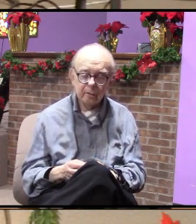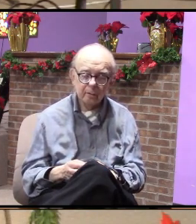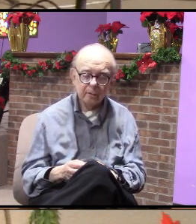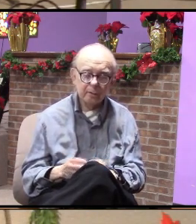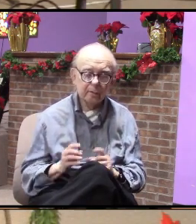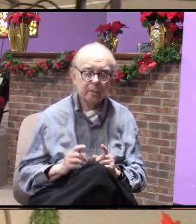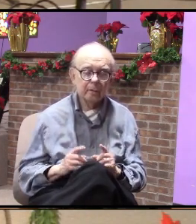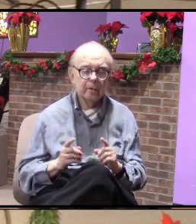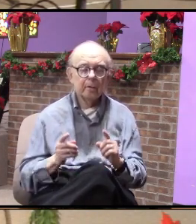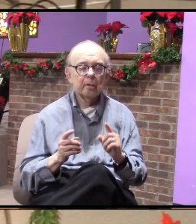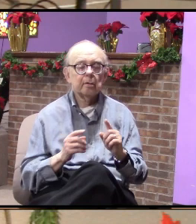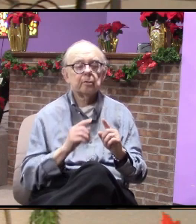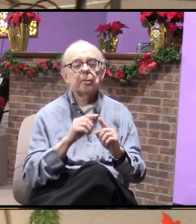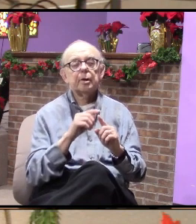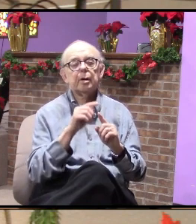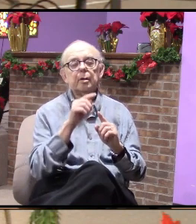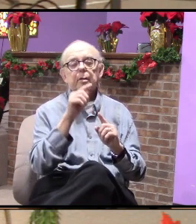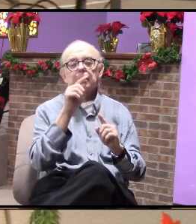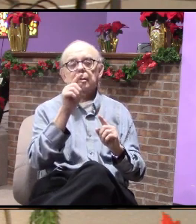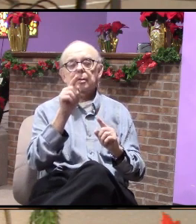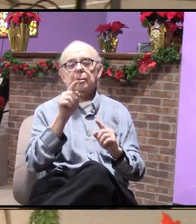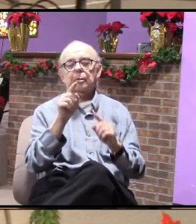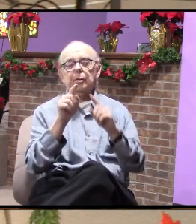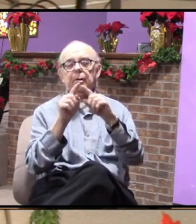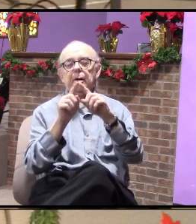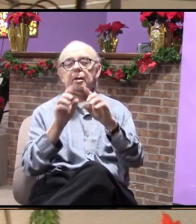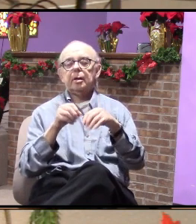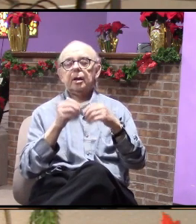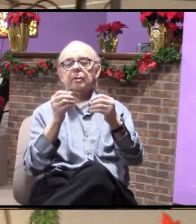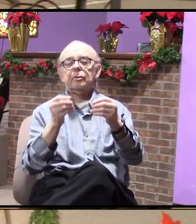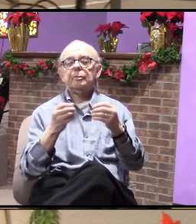Going up the mountain gives me strength.